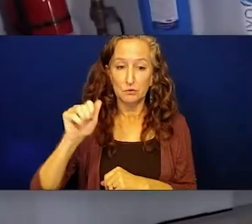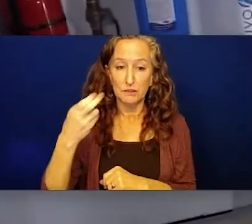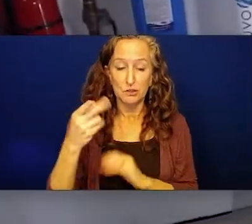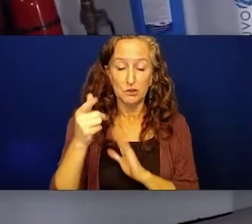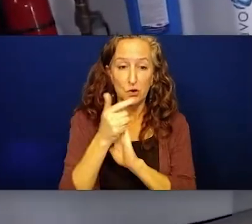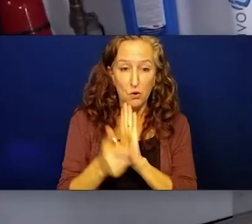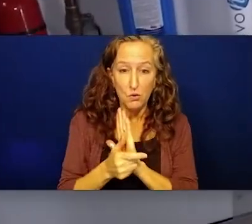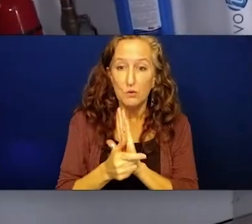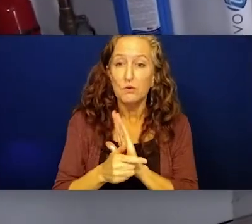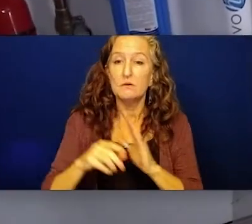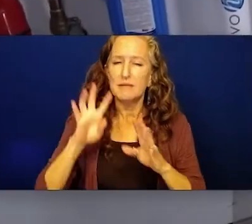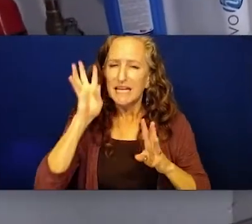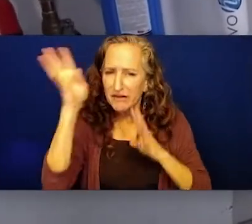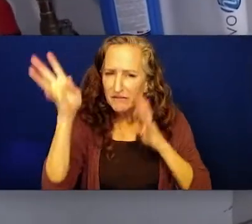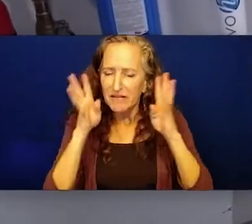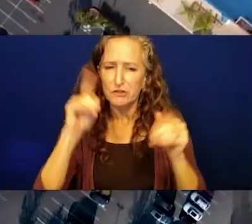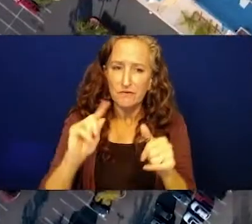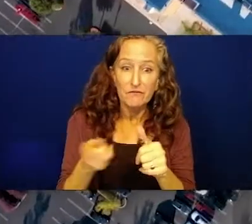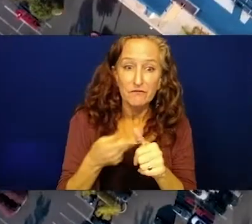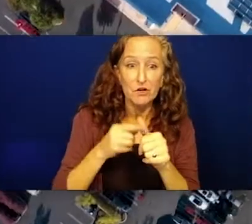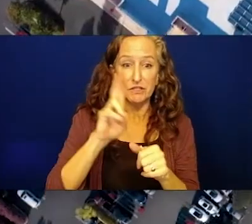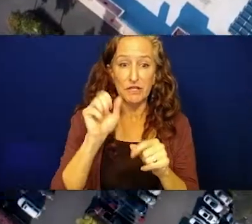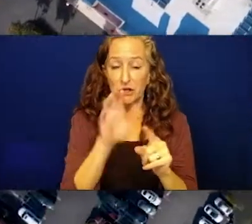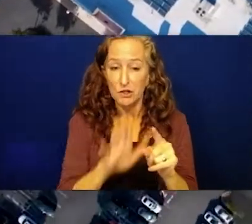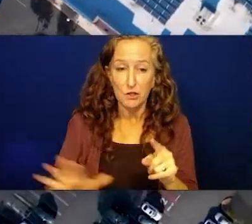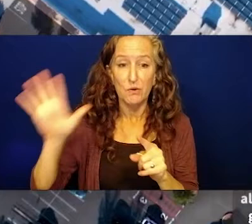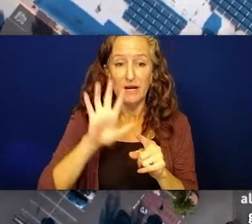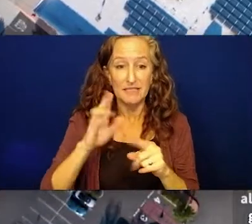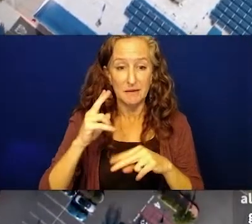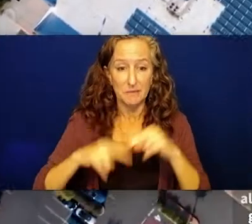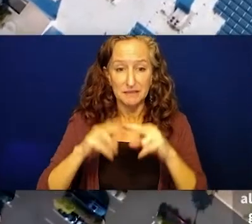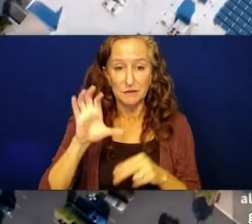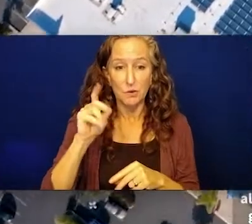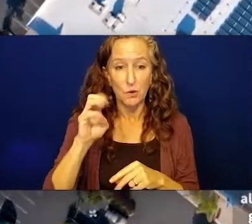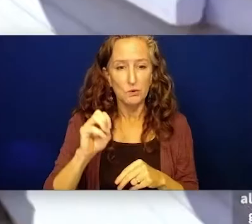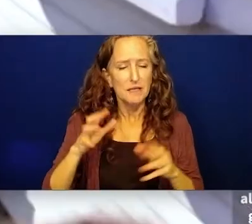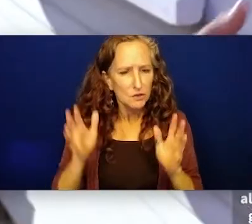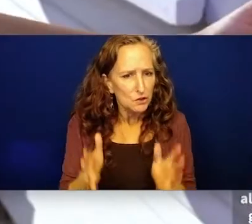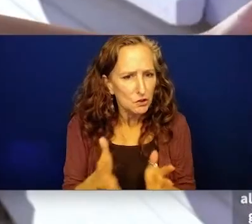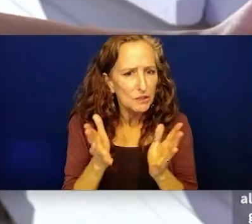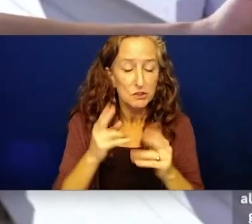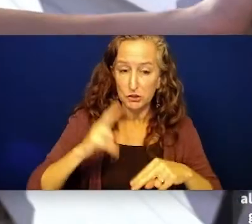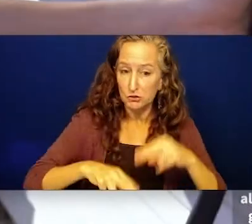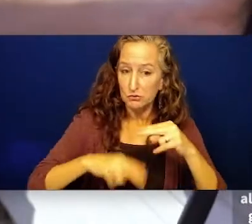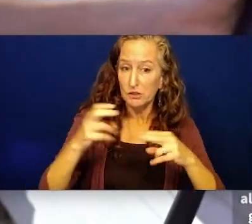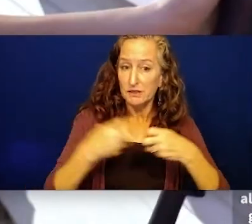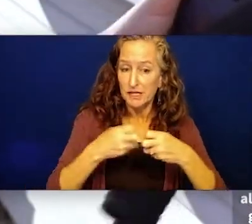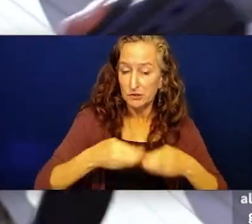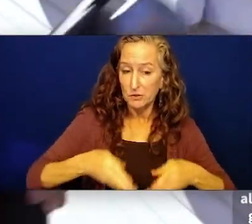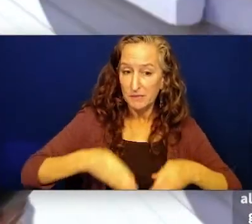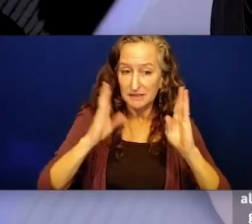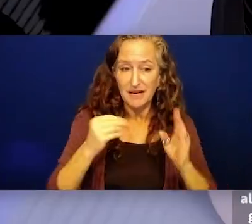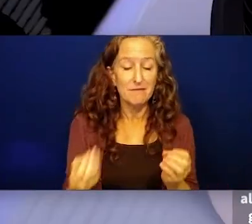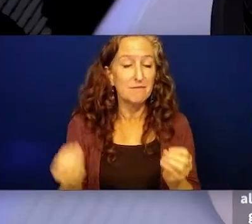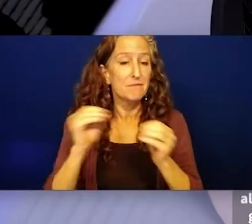innovative, first-in-the-nation building codes that encourage construction of all-electric buildings and provide substantially greater